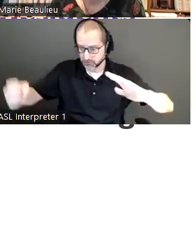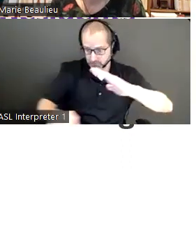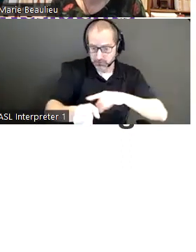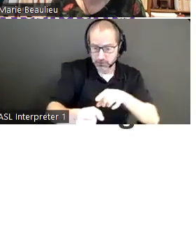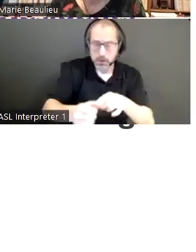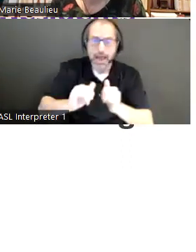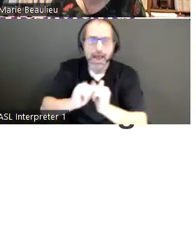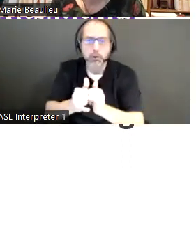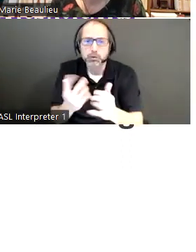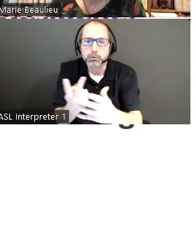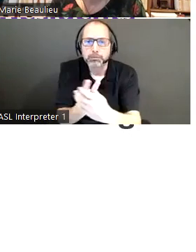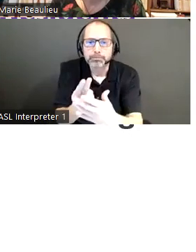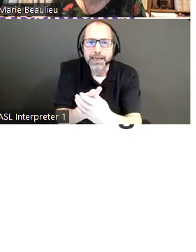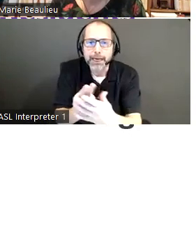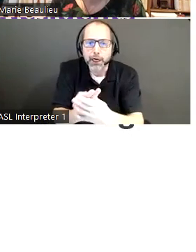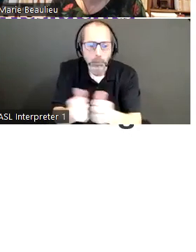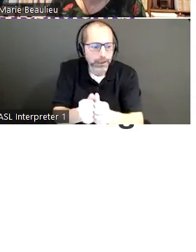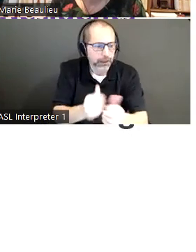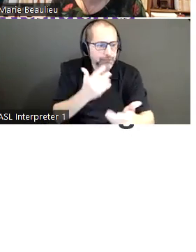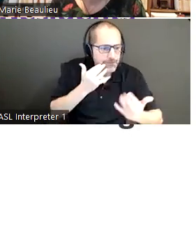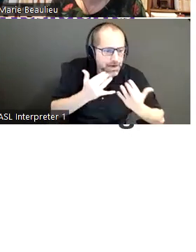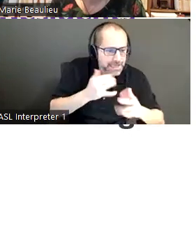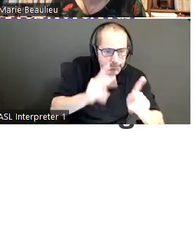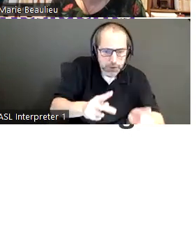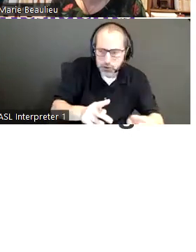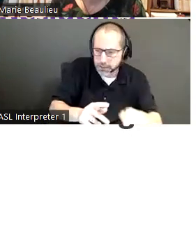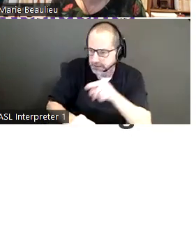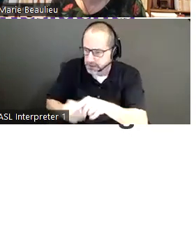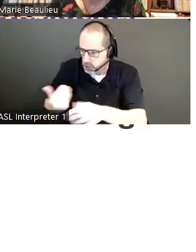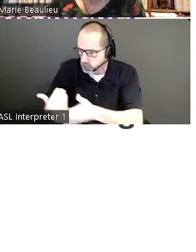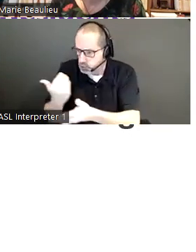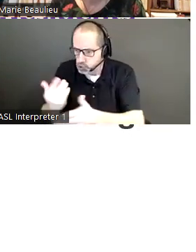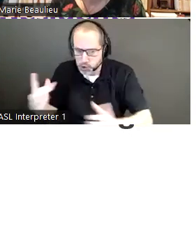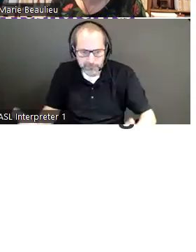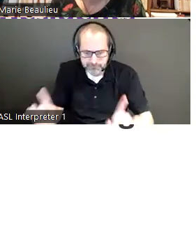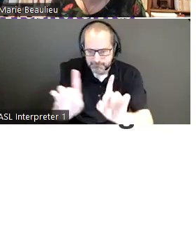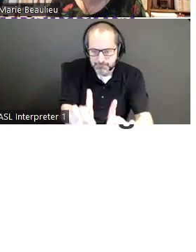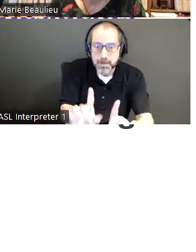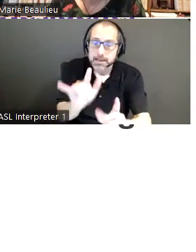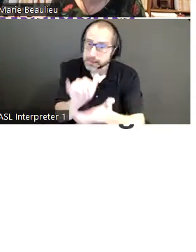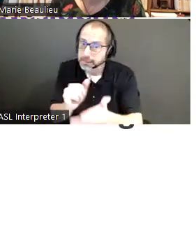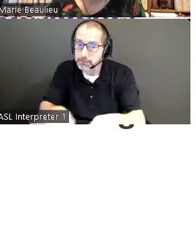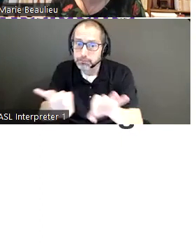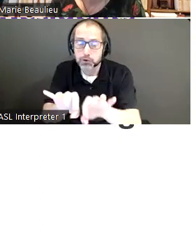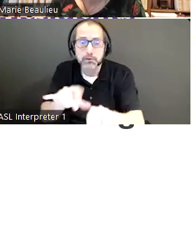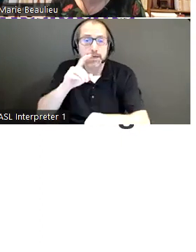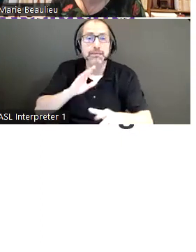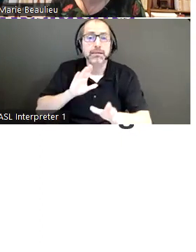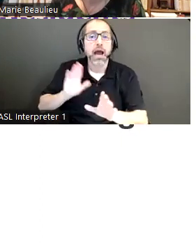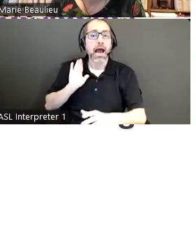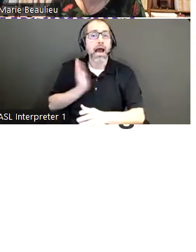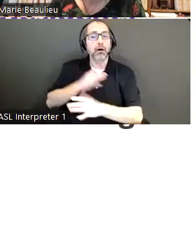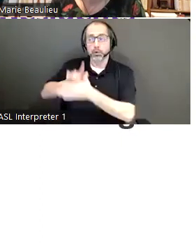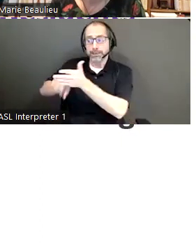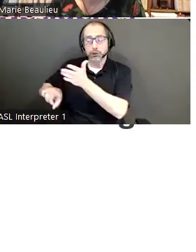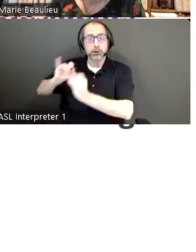new resident with a welcoming resident. And this element was developed because during interviews, participants indicate that